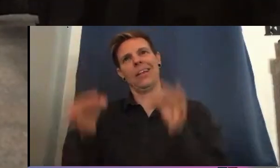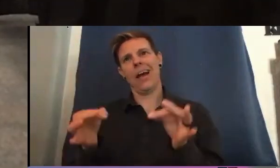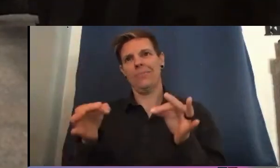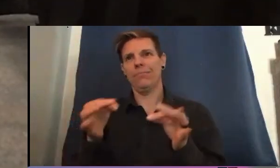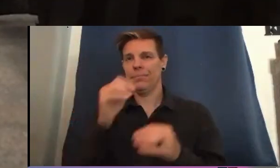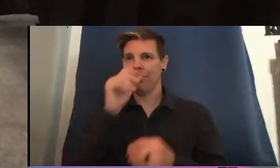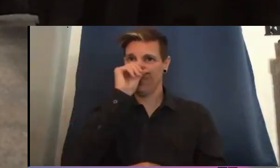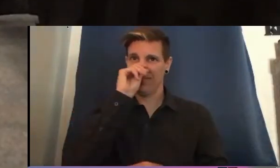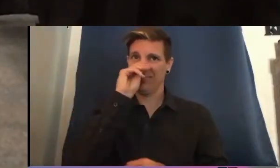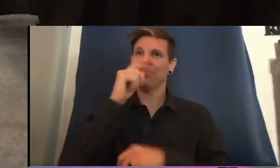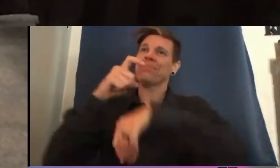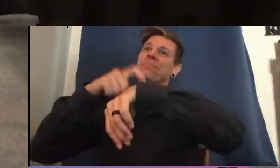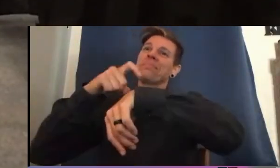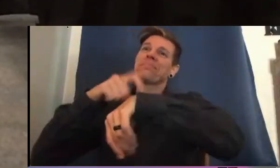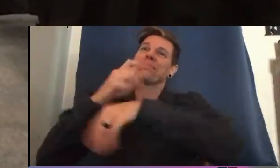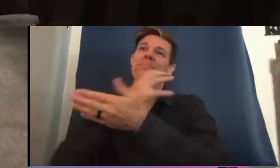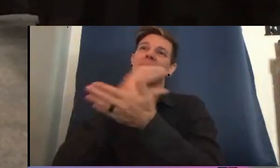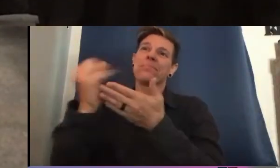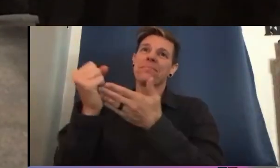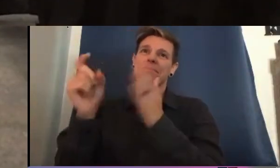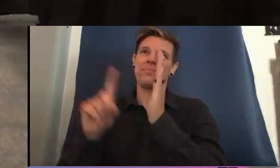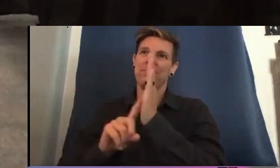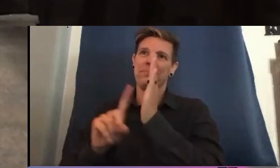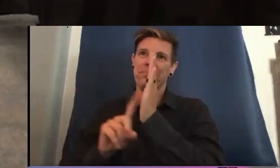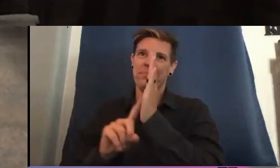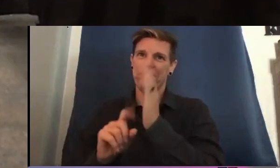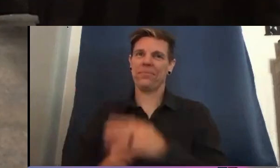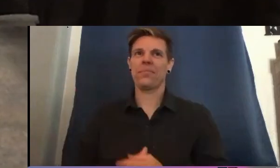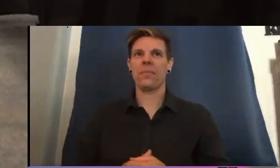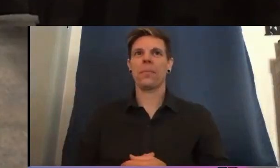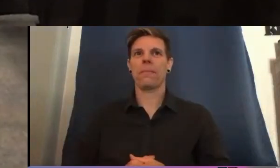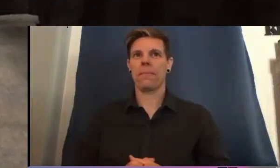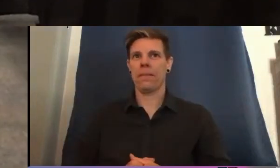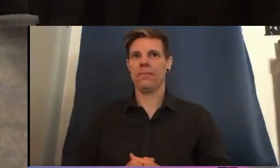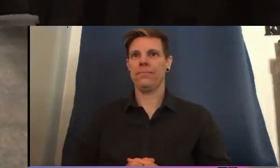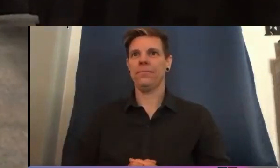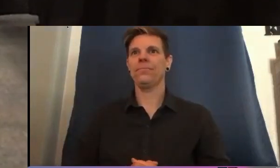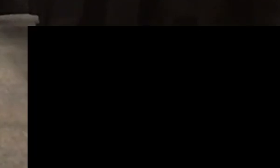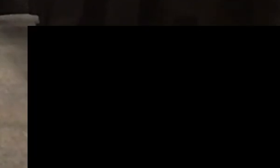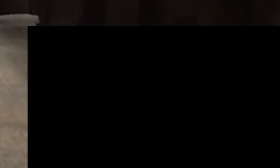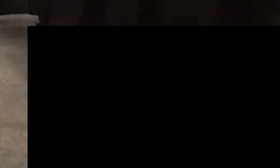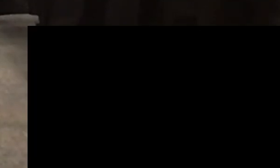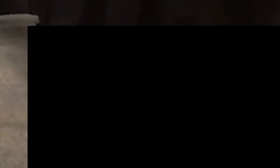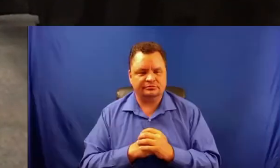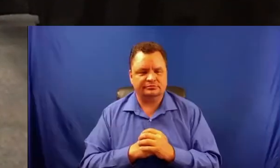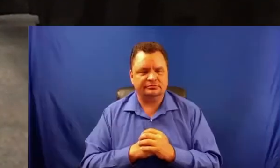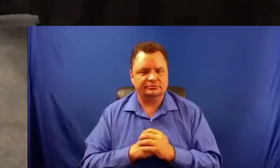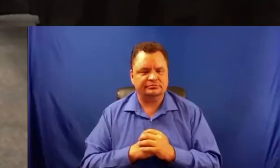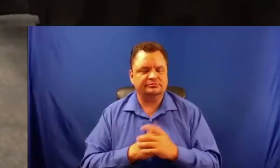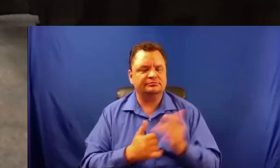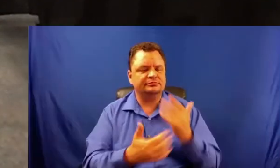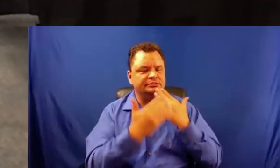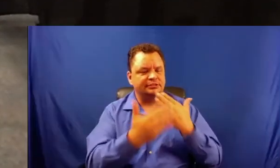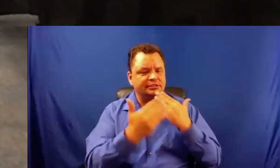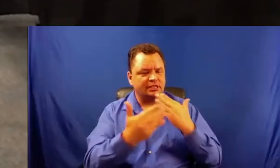should be upheld. Thank you. Okay. Well, thank you. Thank you, Kristen.